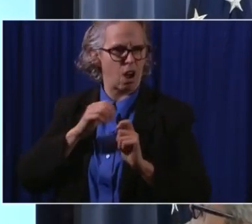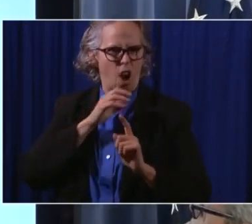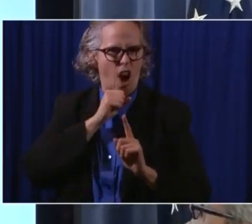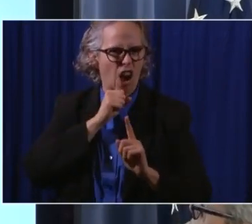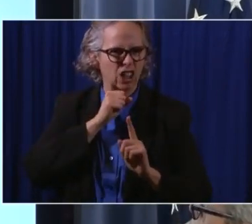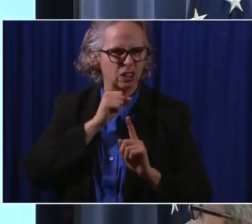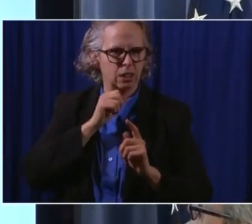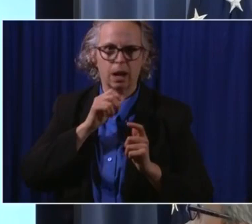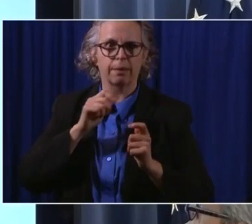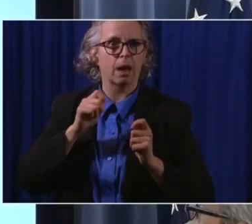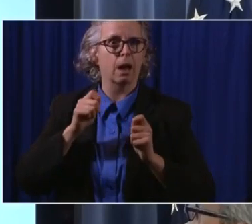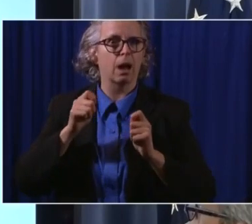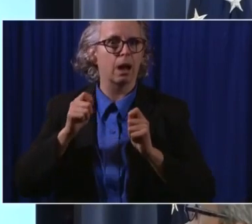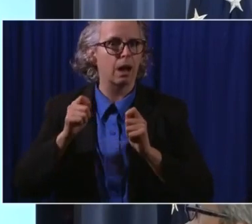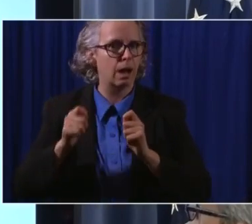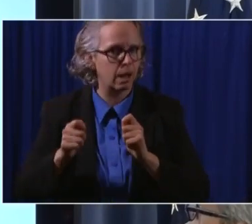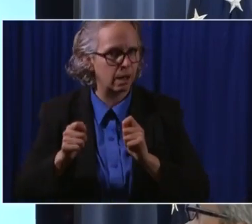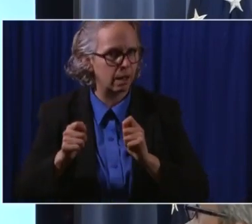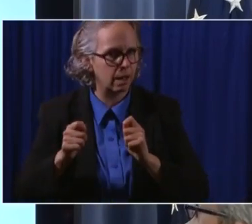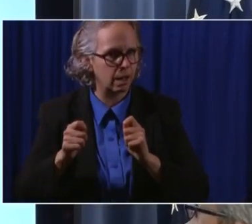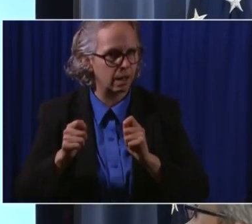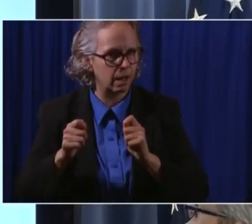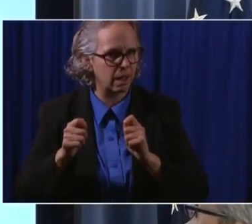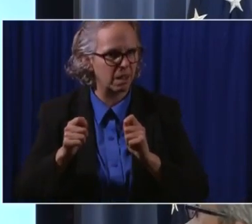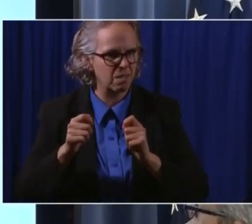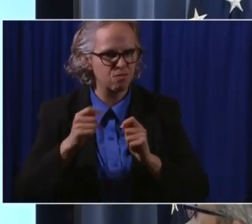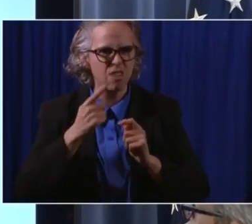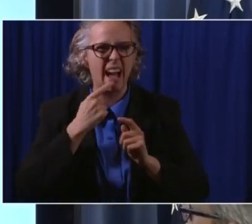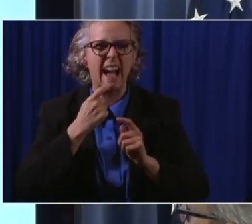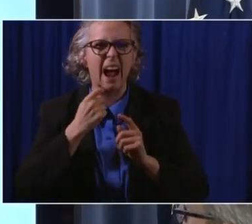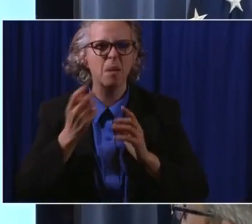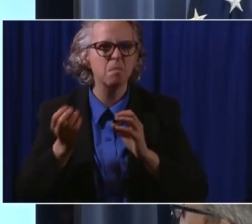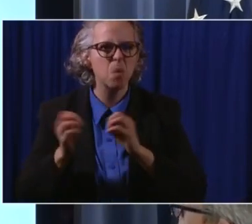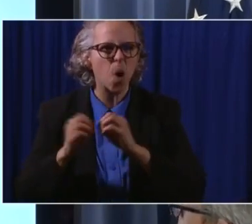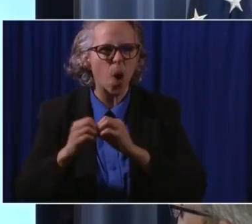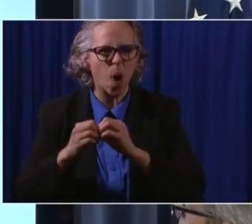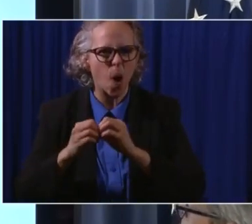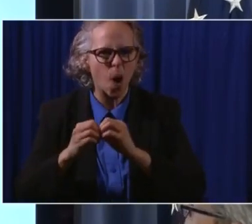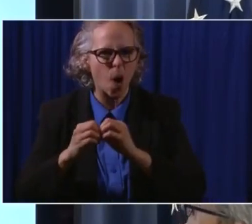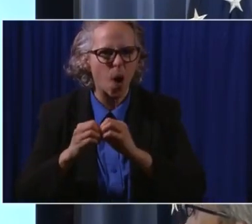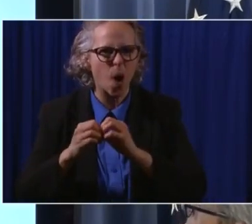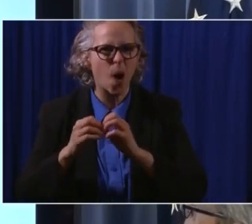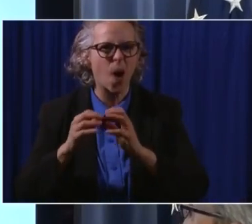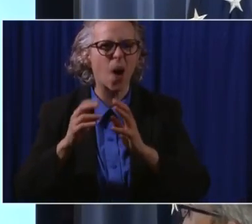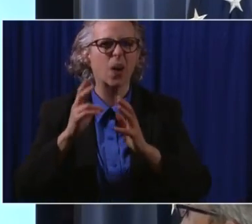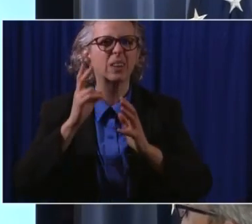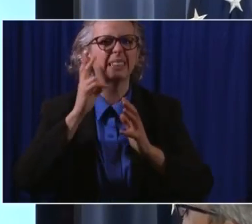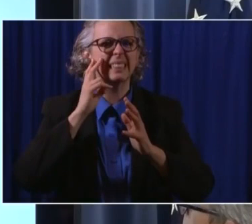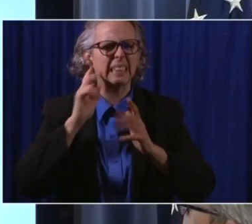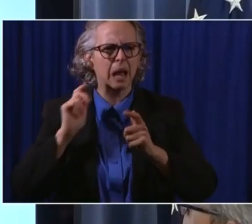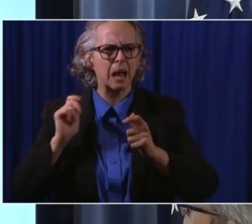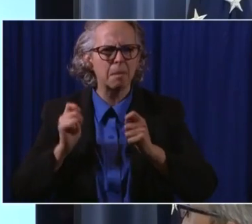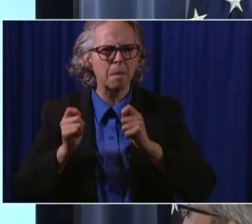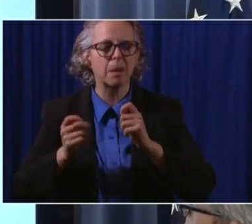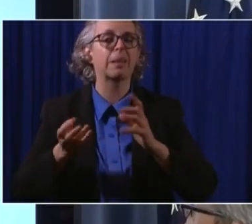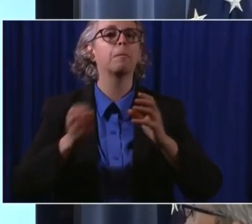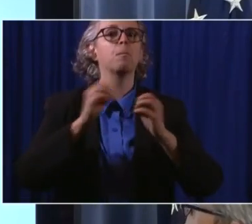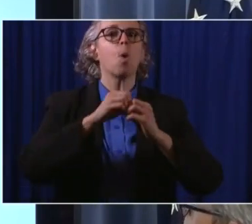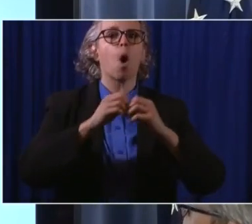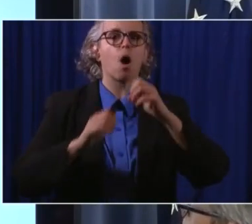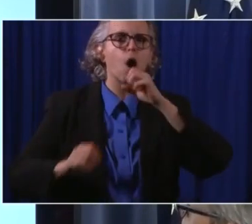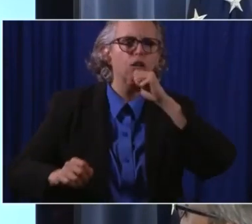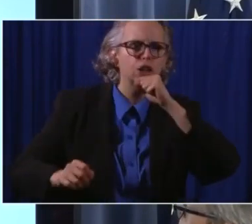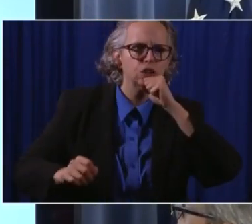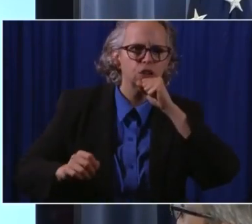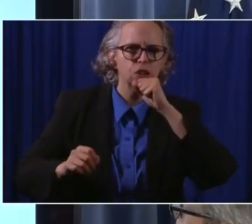Eric. Again, the red is filling out. Again, more, seeing some more orange. Let's go to the